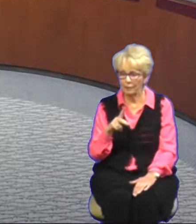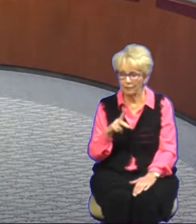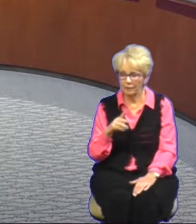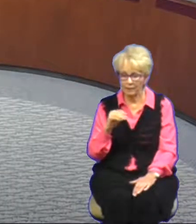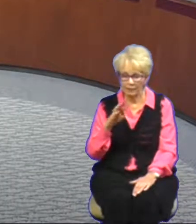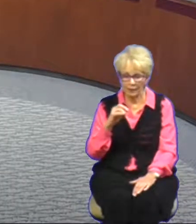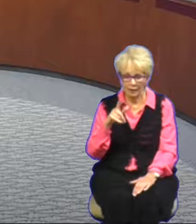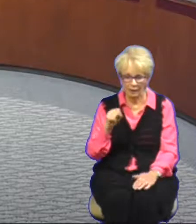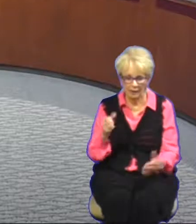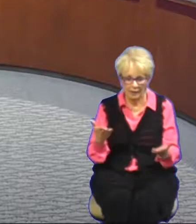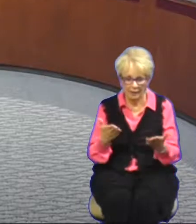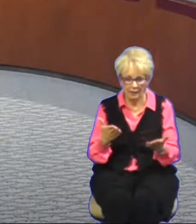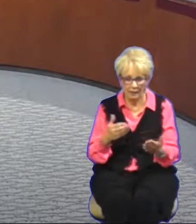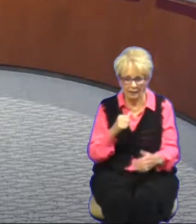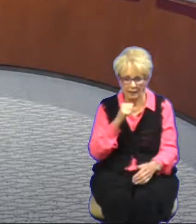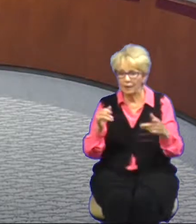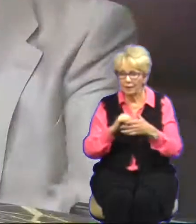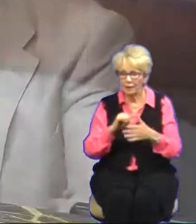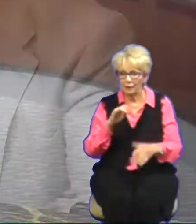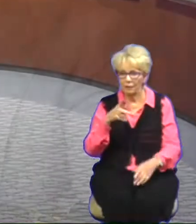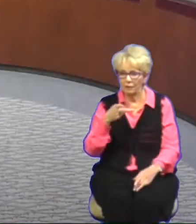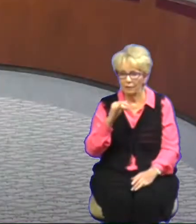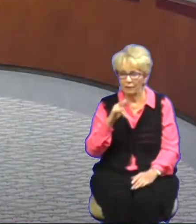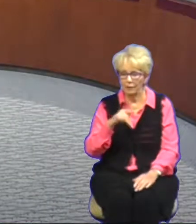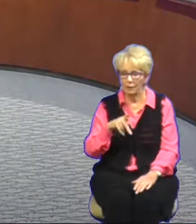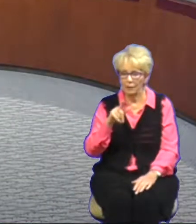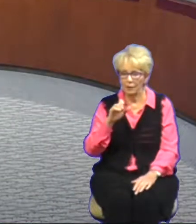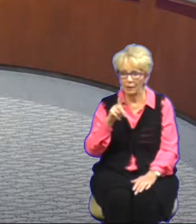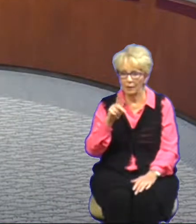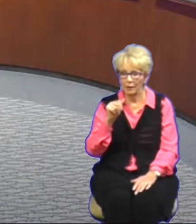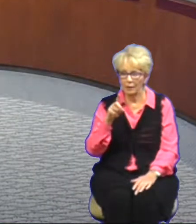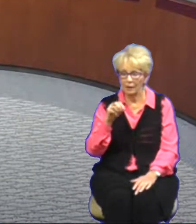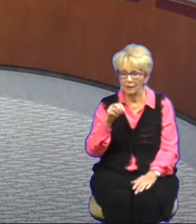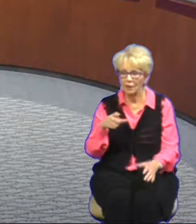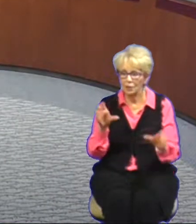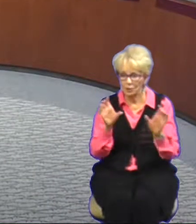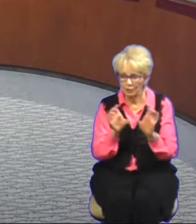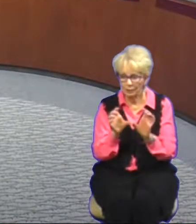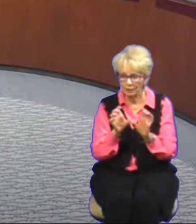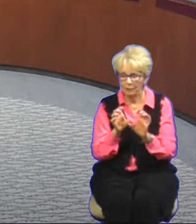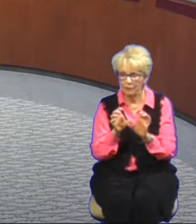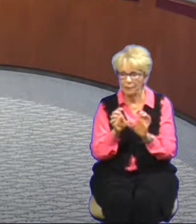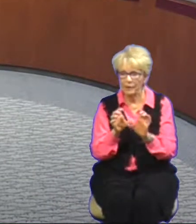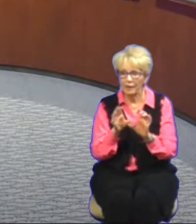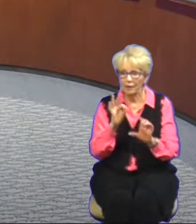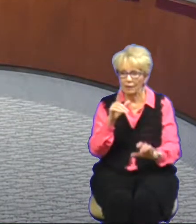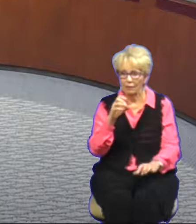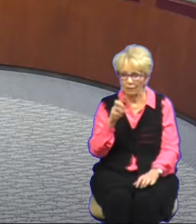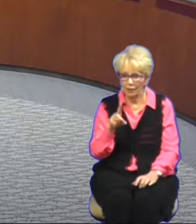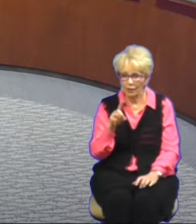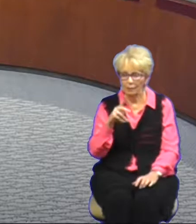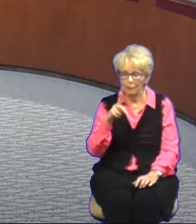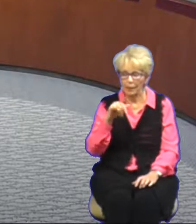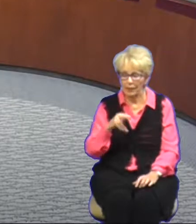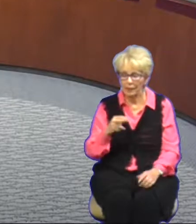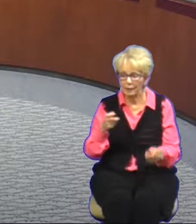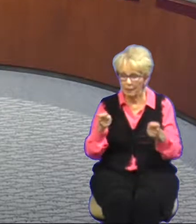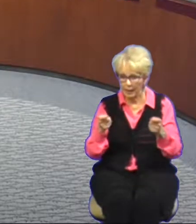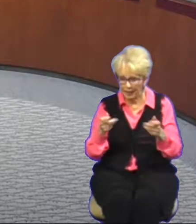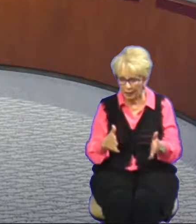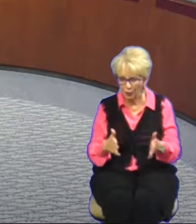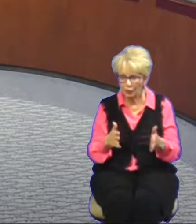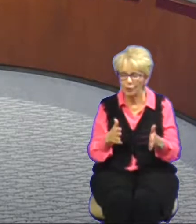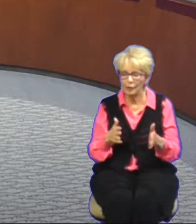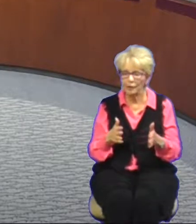here? I do not believe so. That will be presented to him. He is now a certified floodplain manager.